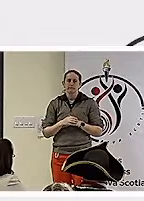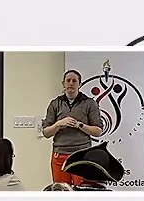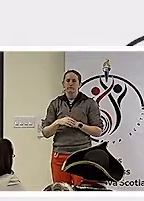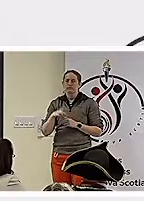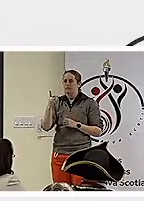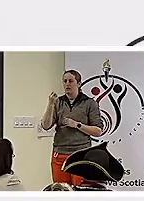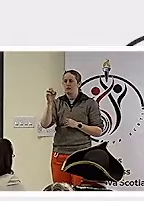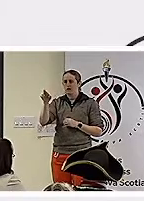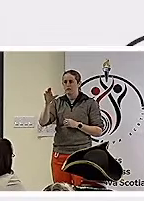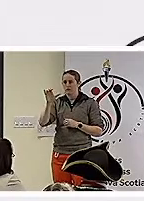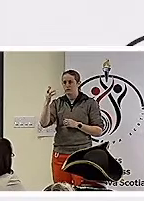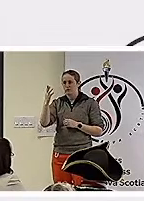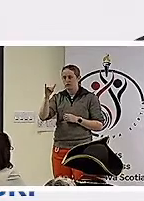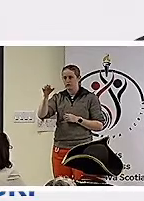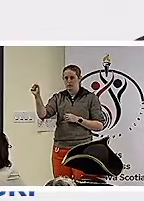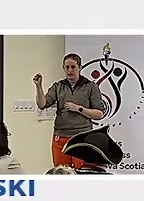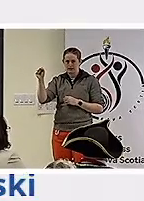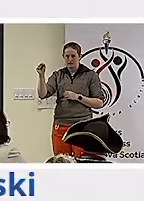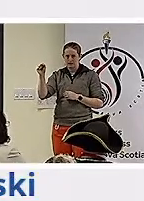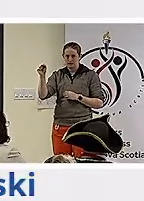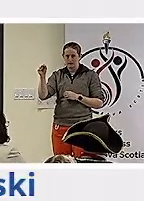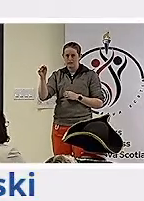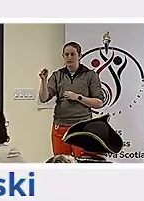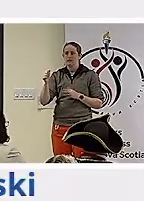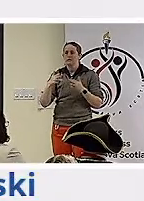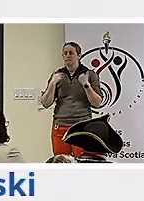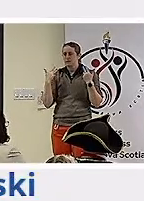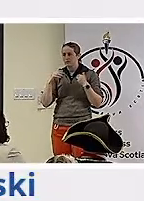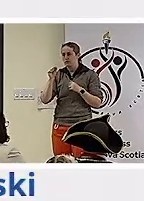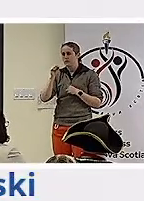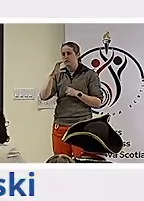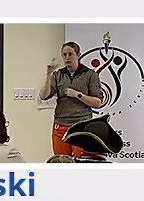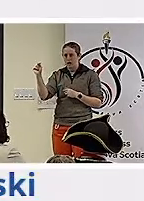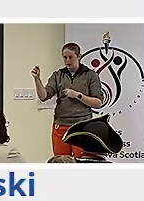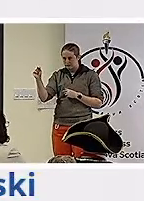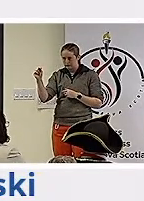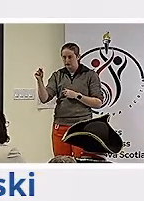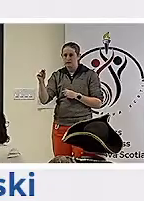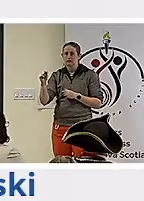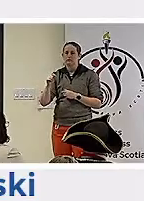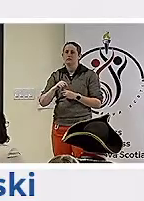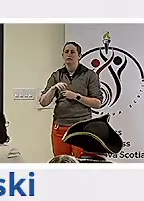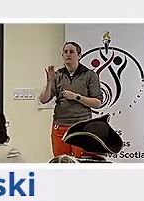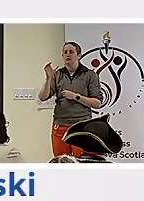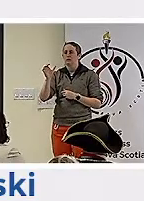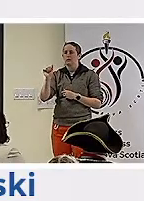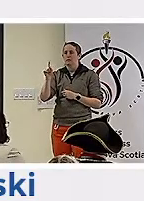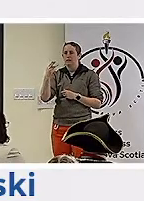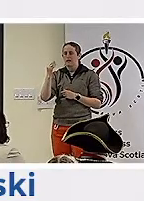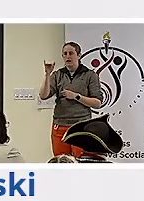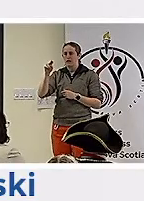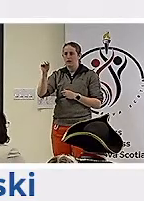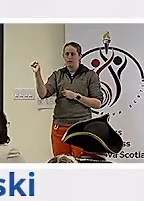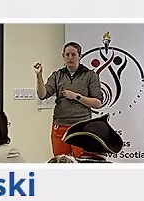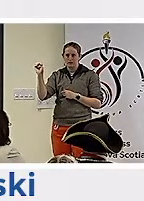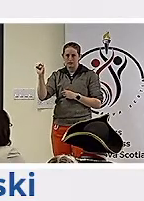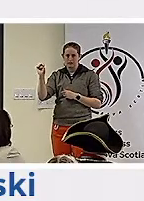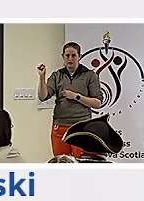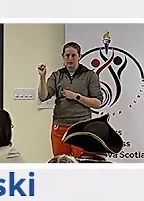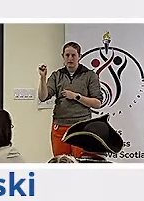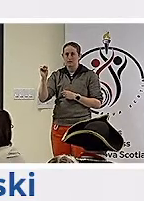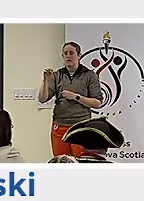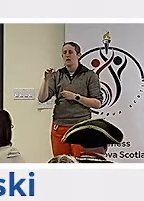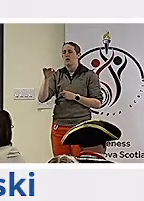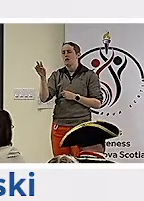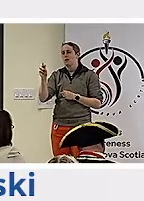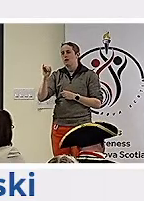Chris Bolter, Minister Scott Armstrong, Catherine Deagle-Gammon, and Michelle